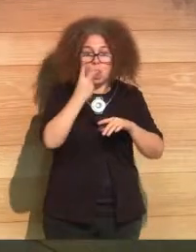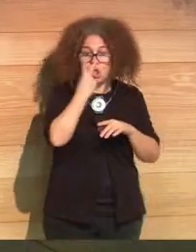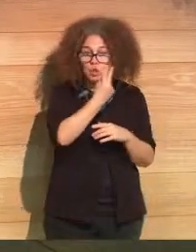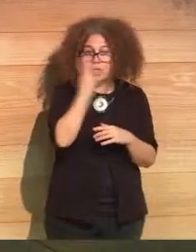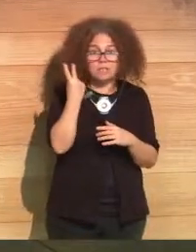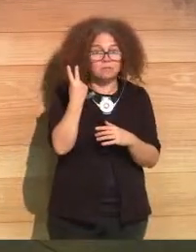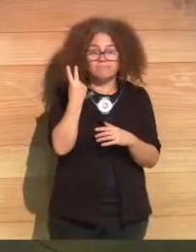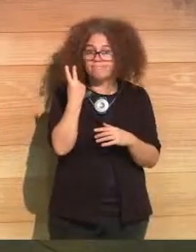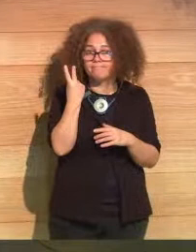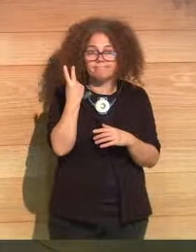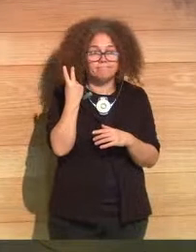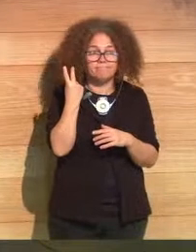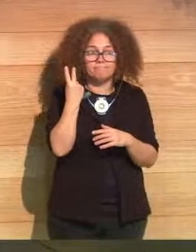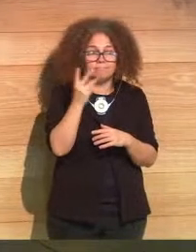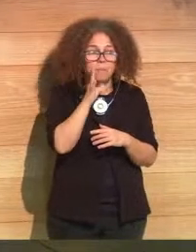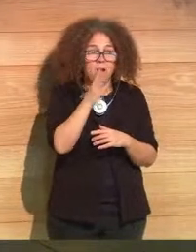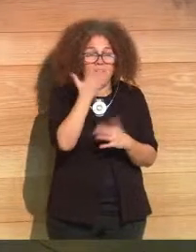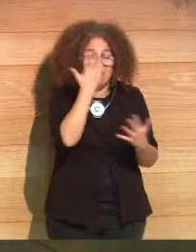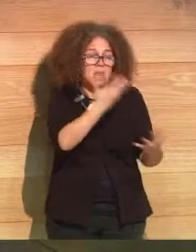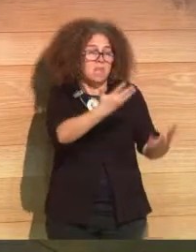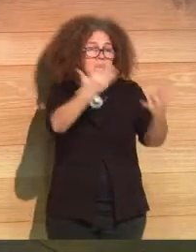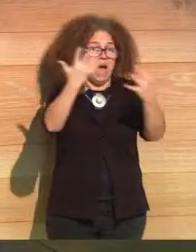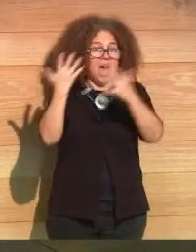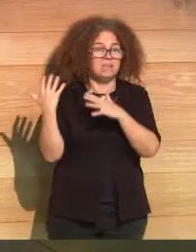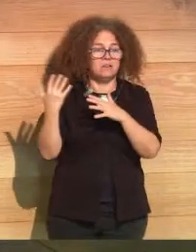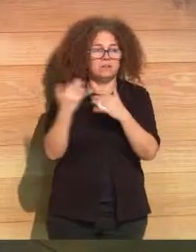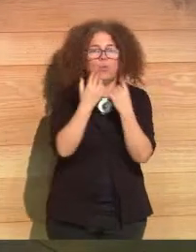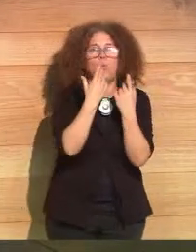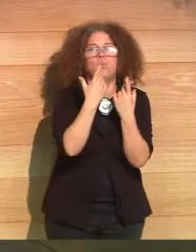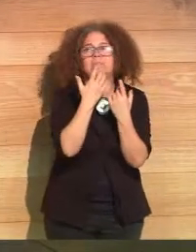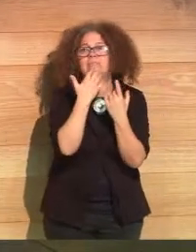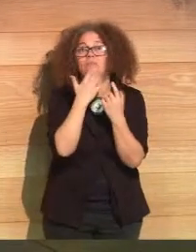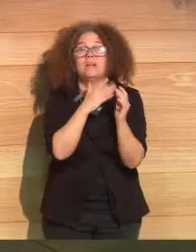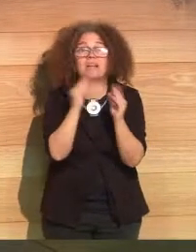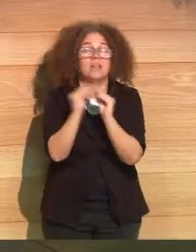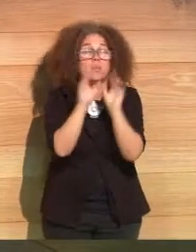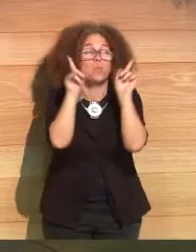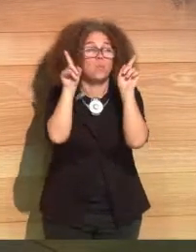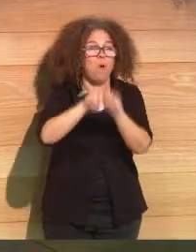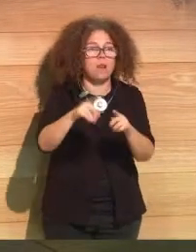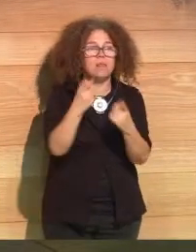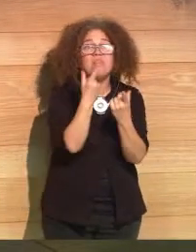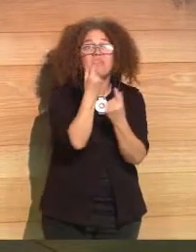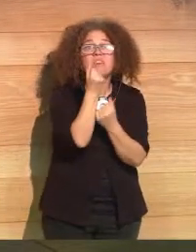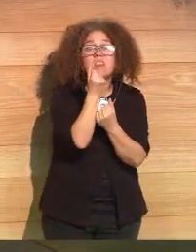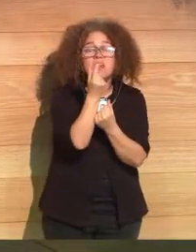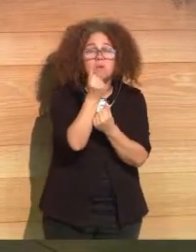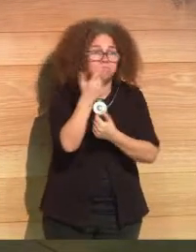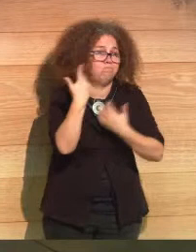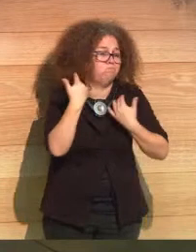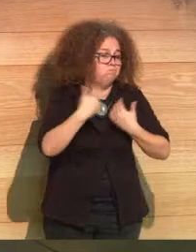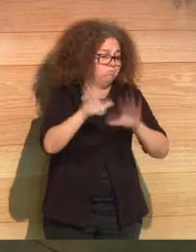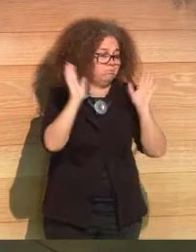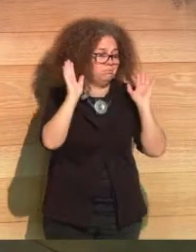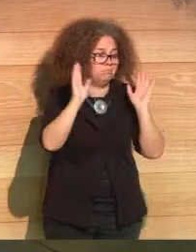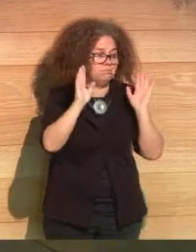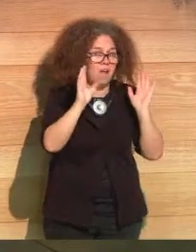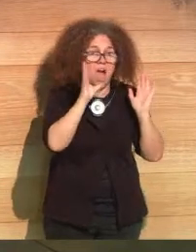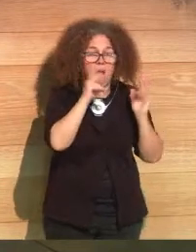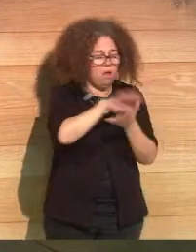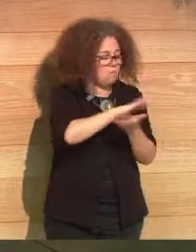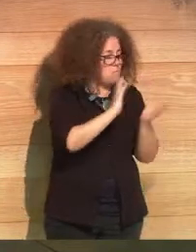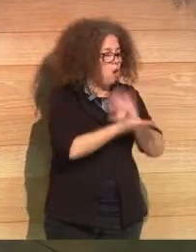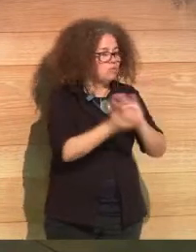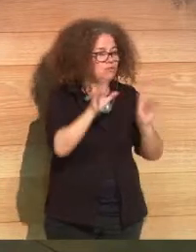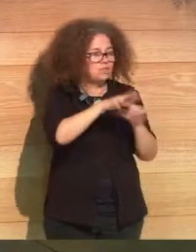have needed crazy Hollywood production money to get access to computers that would allow that. Whereas nowadays,